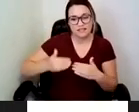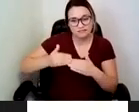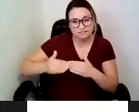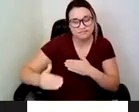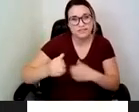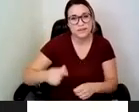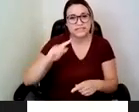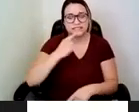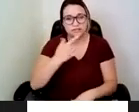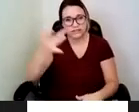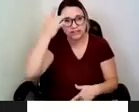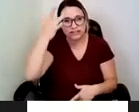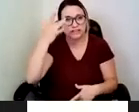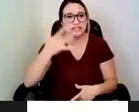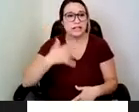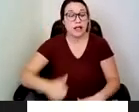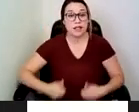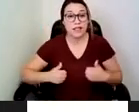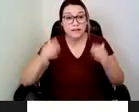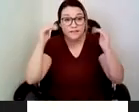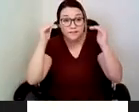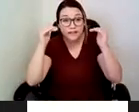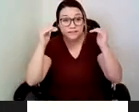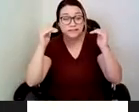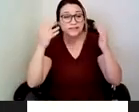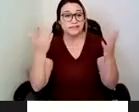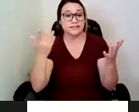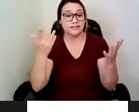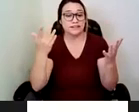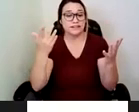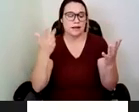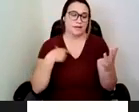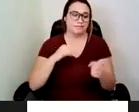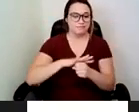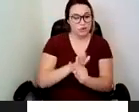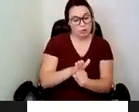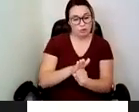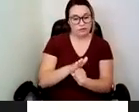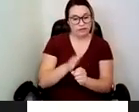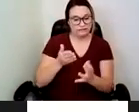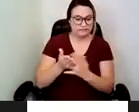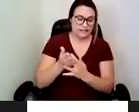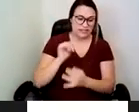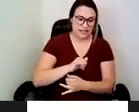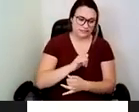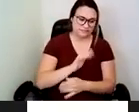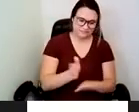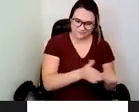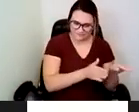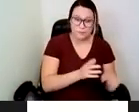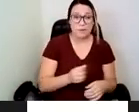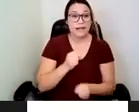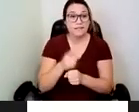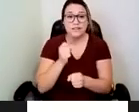illness. Life expectancies, other than having gone through COVID, have gone up year to year. And so there are more